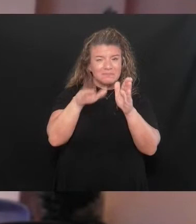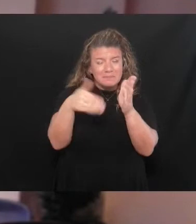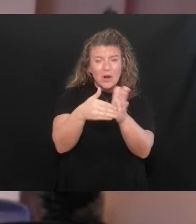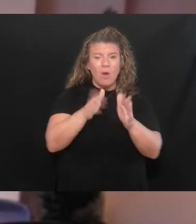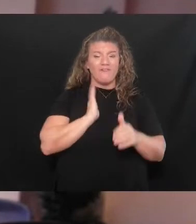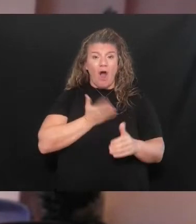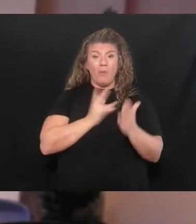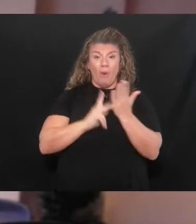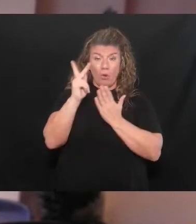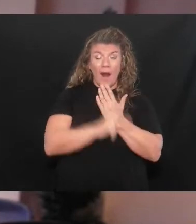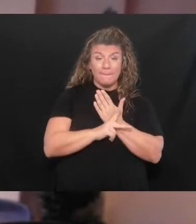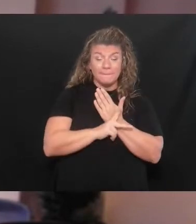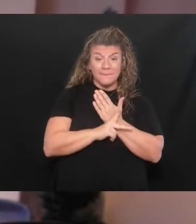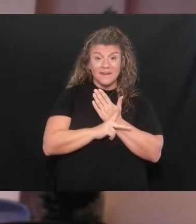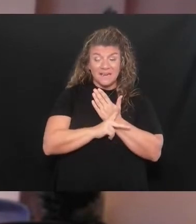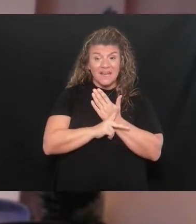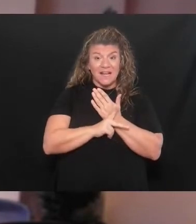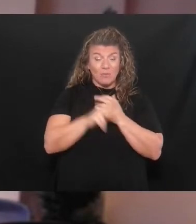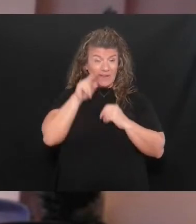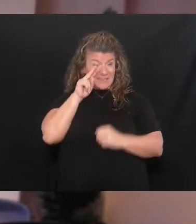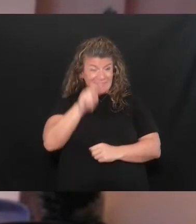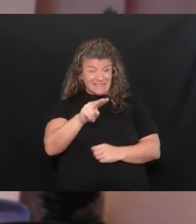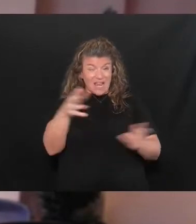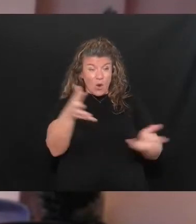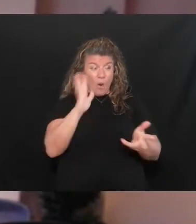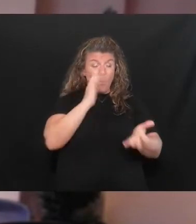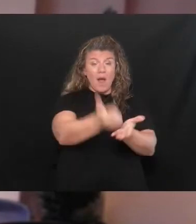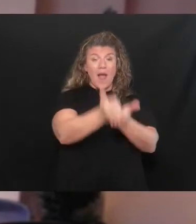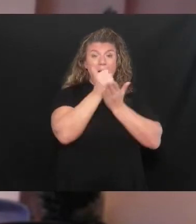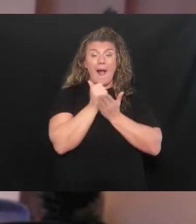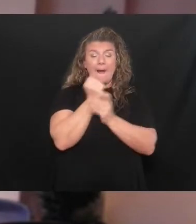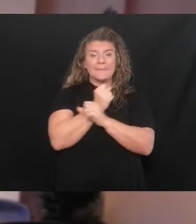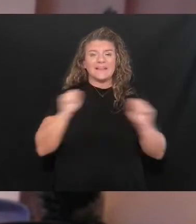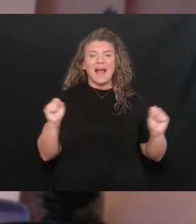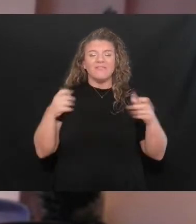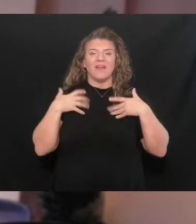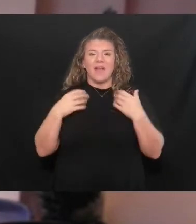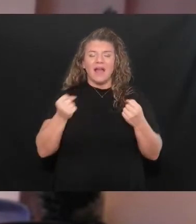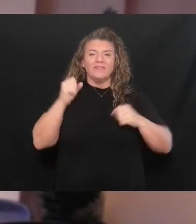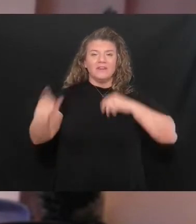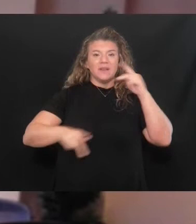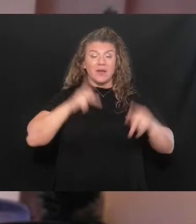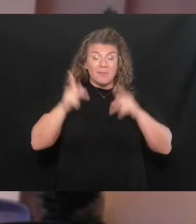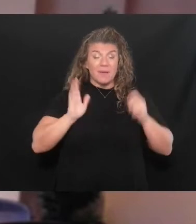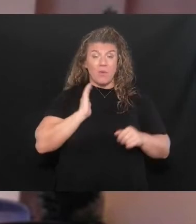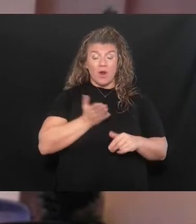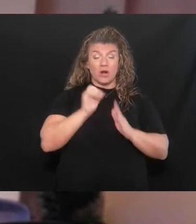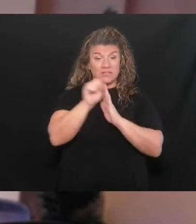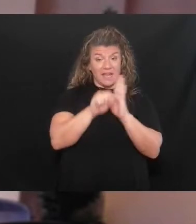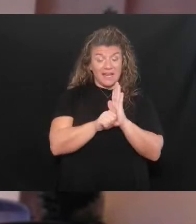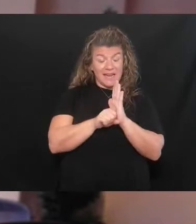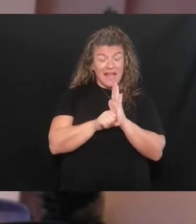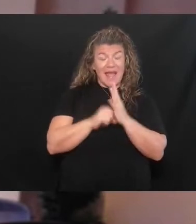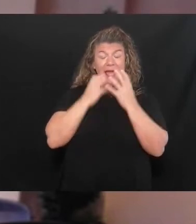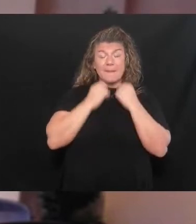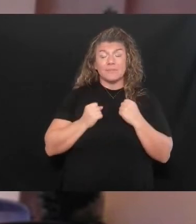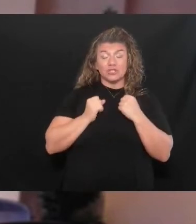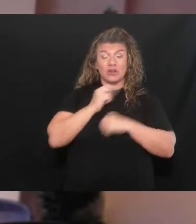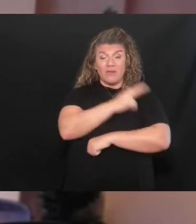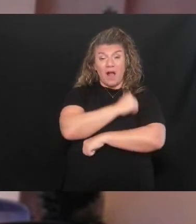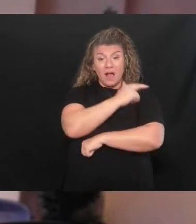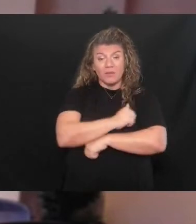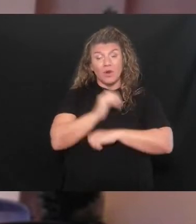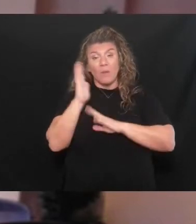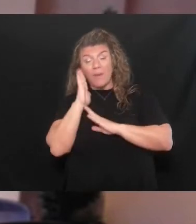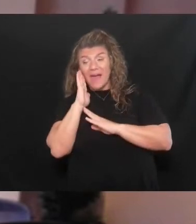program to help secure the health and the well-being and save the lives of people in our state and preserve our hospital